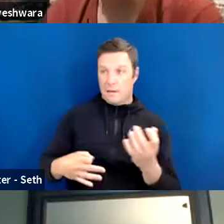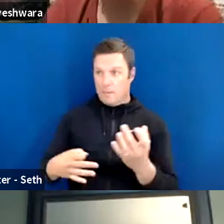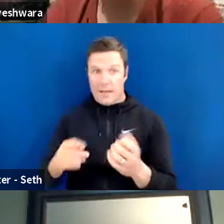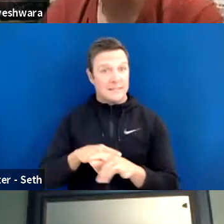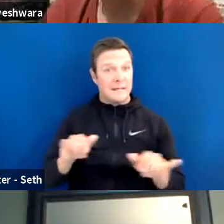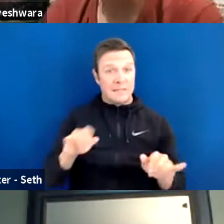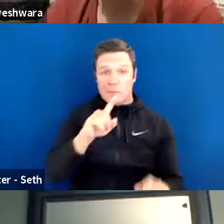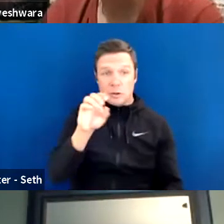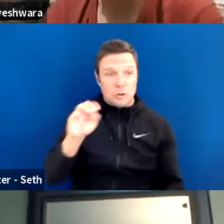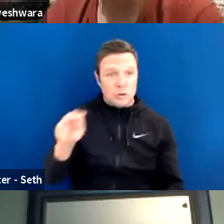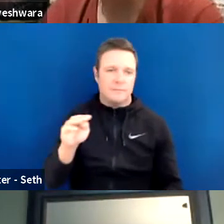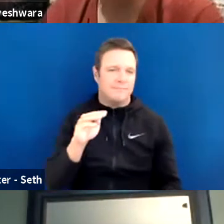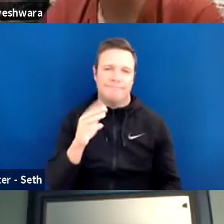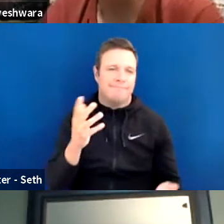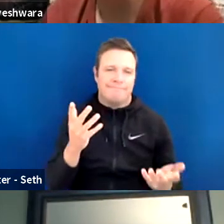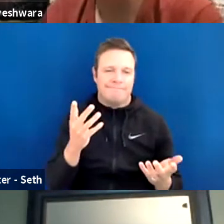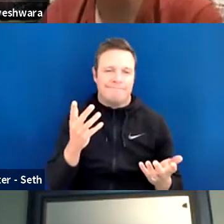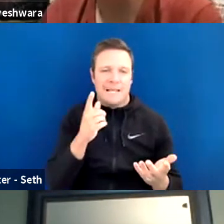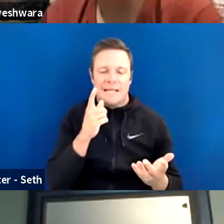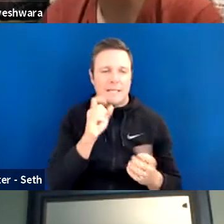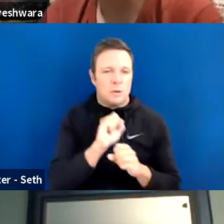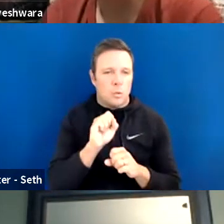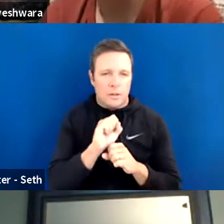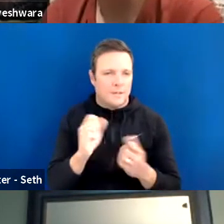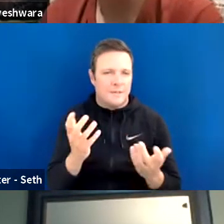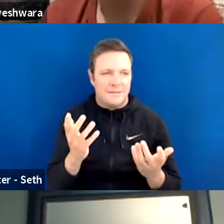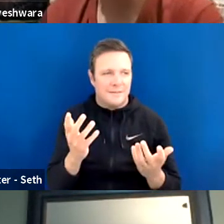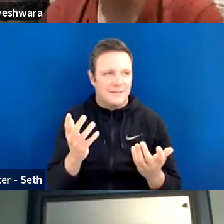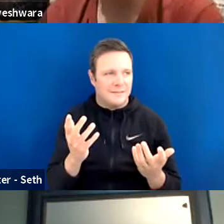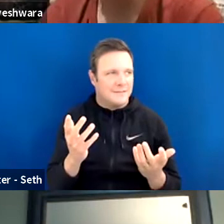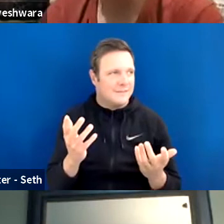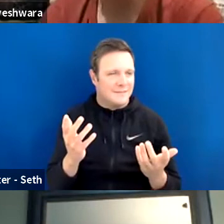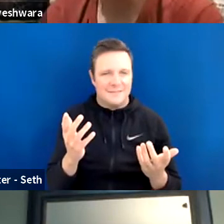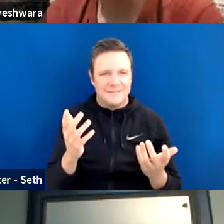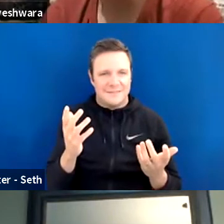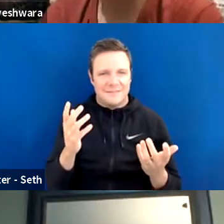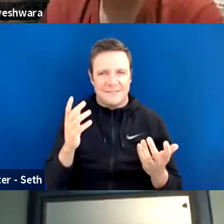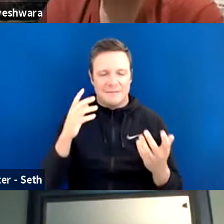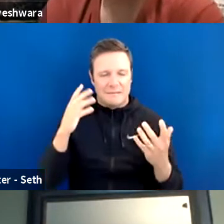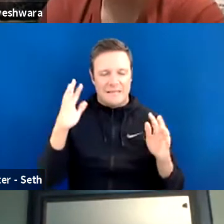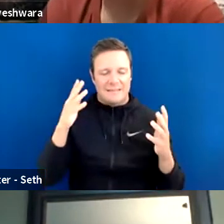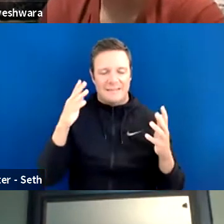Zoom session like this, all pick up guitars and start to play, or it's a cacophony.